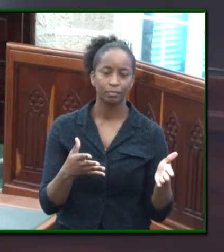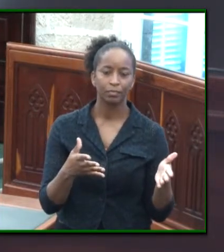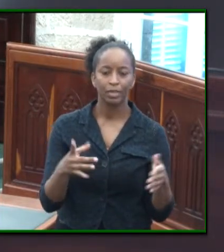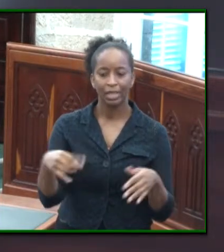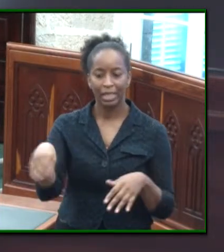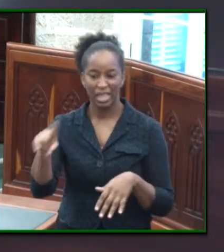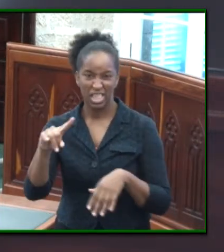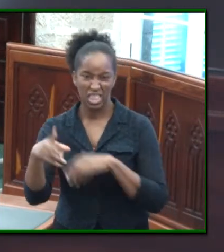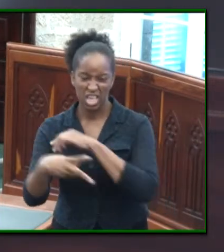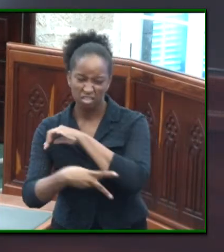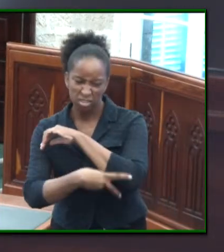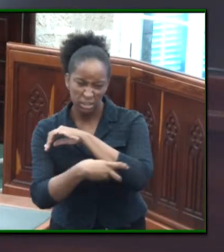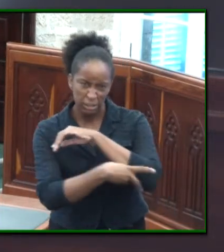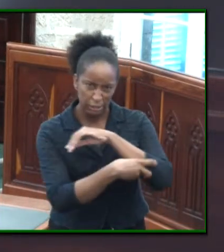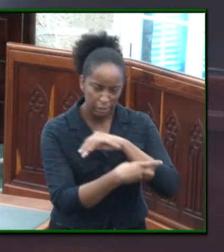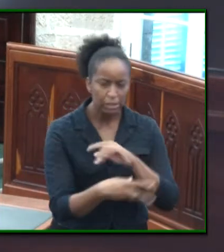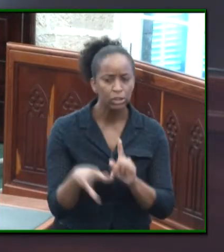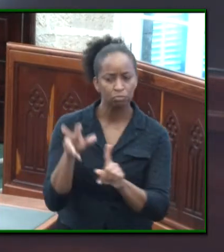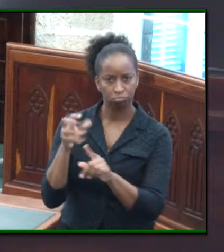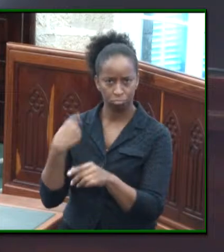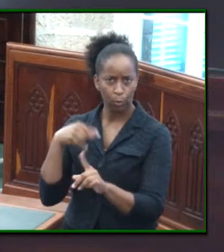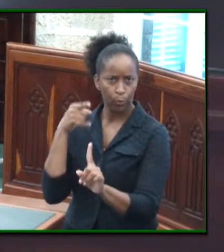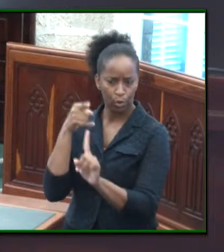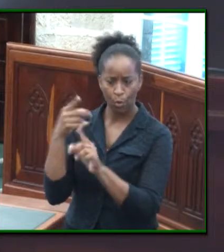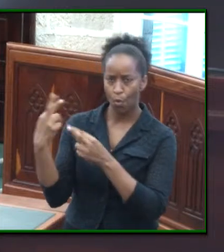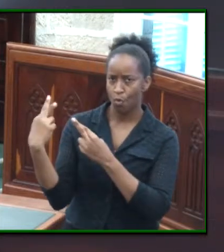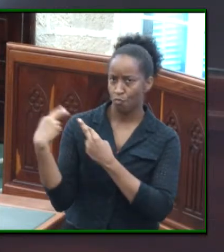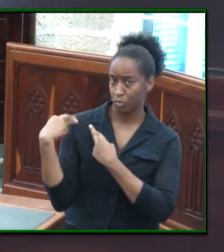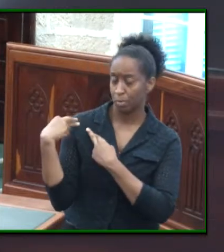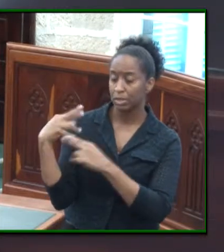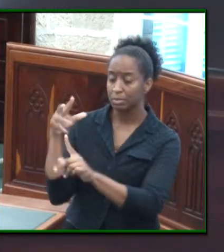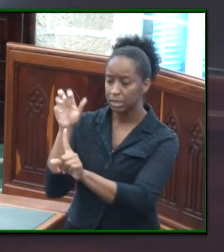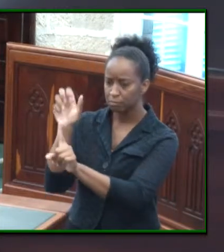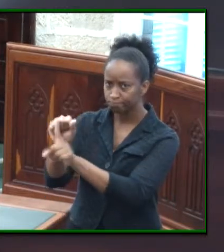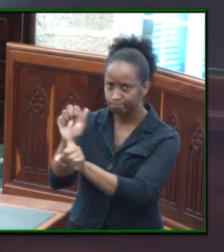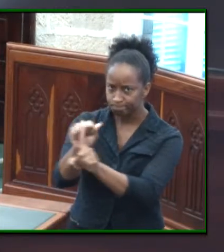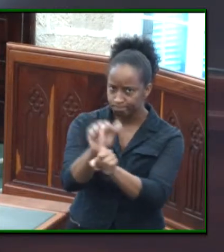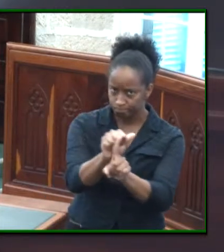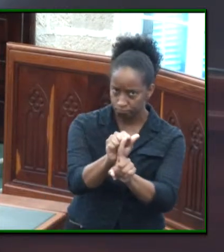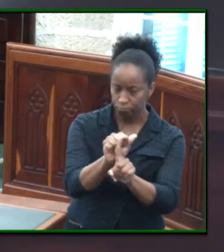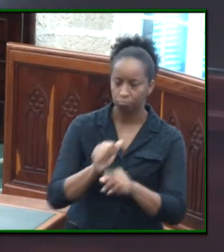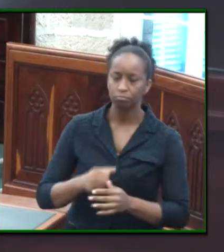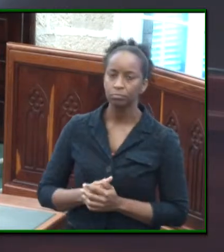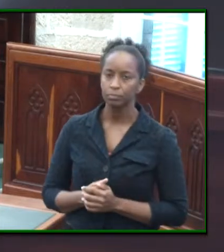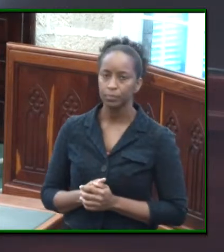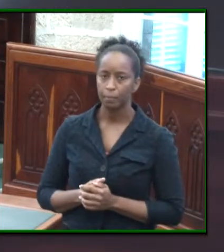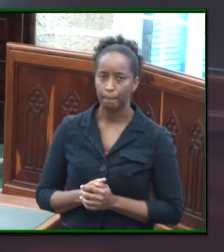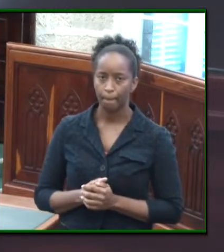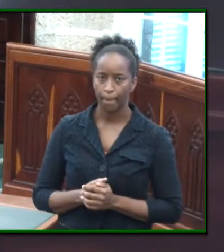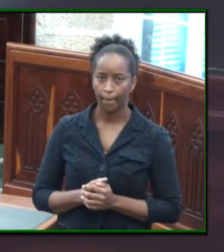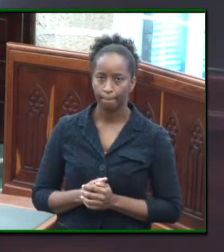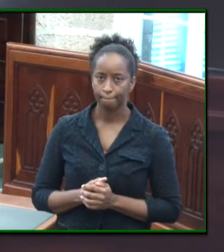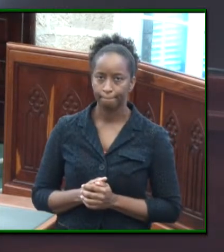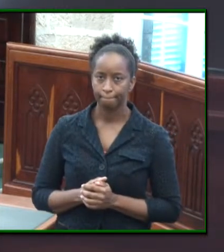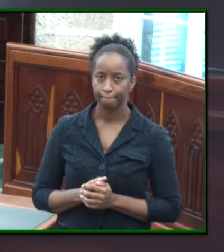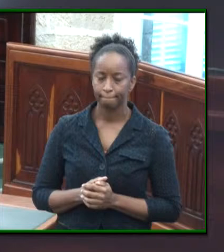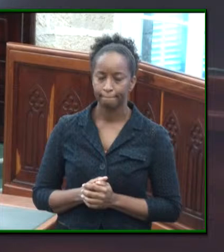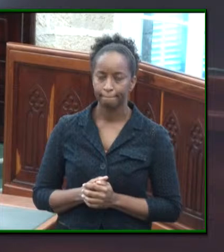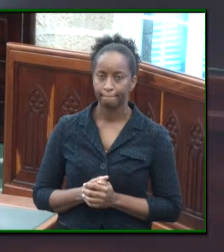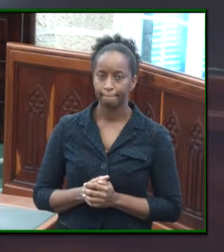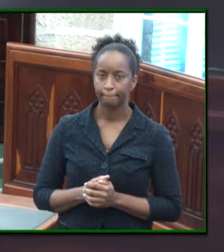Now, mind you, there's also some reference to what is done with persons when they are caught